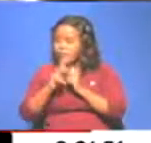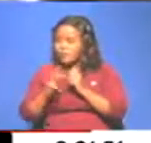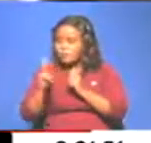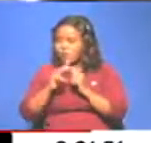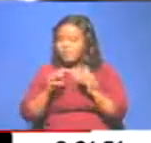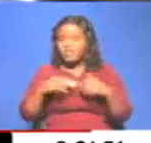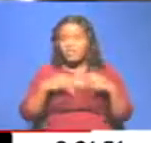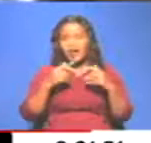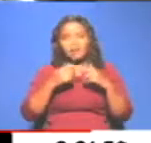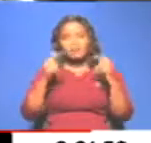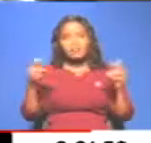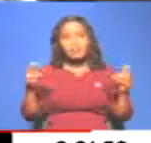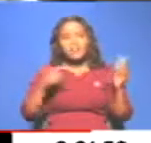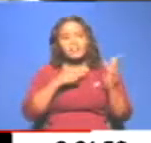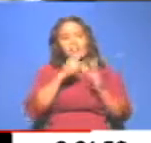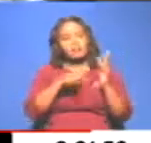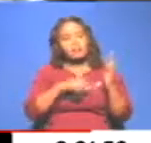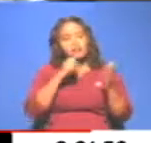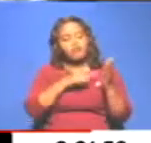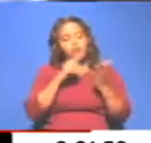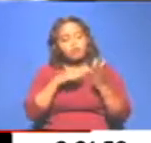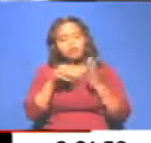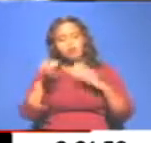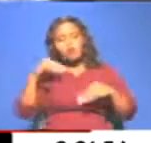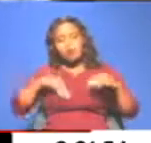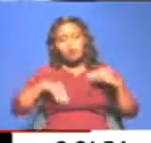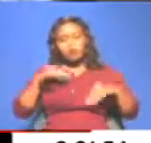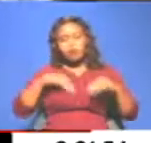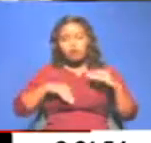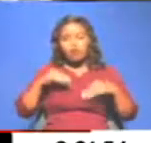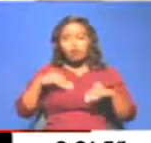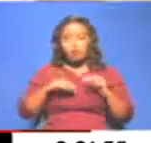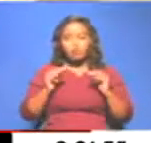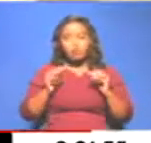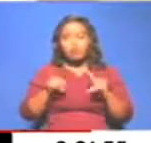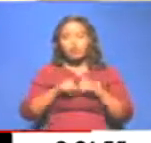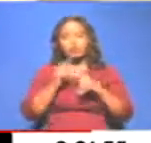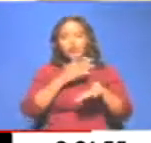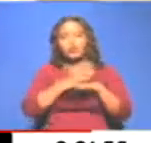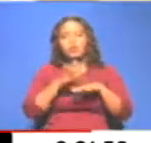four charges of fraudulent acquisition of public property